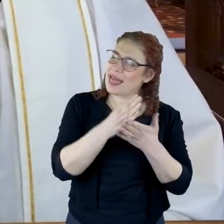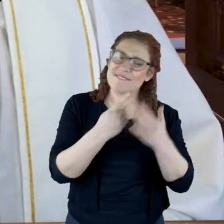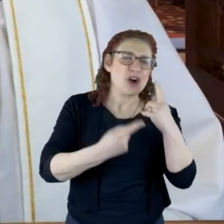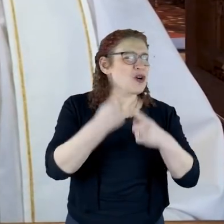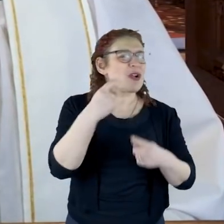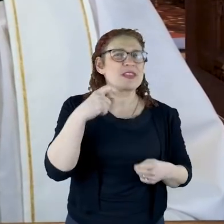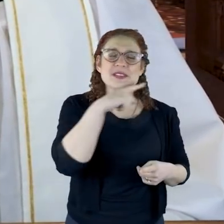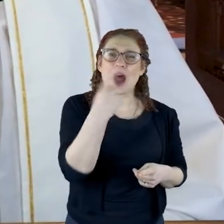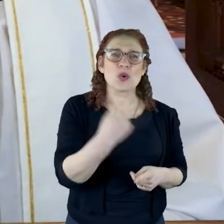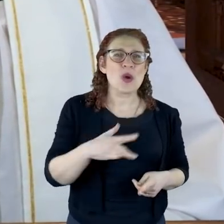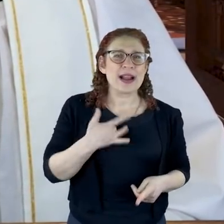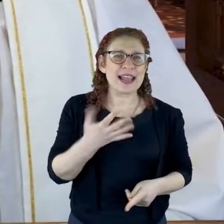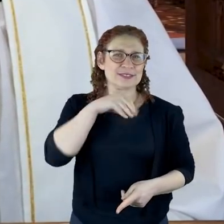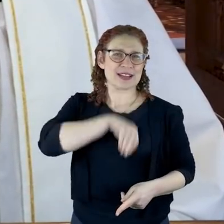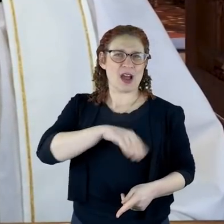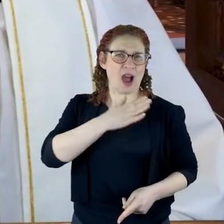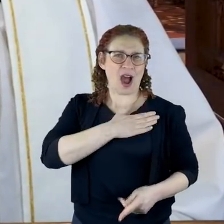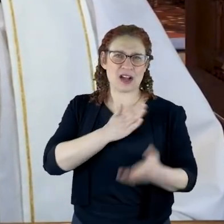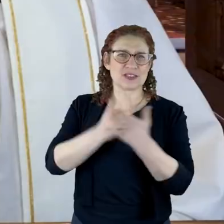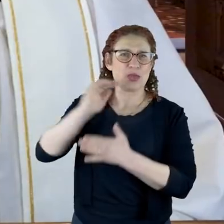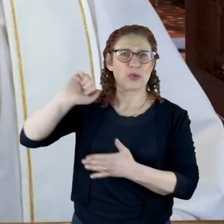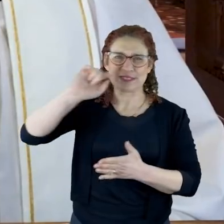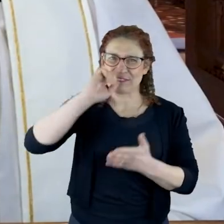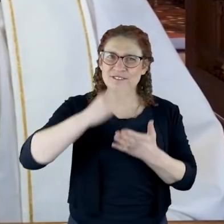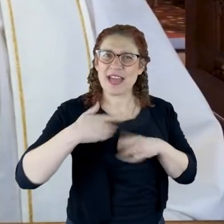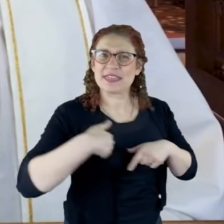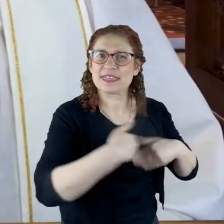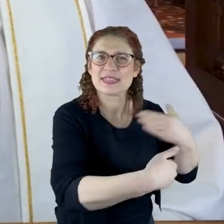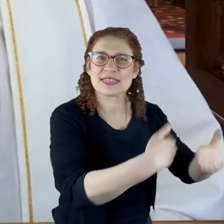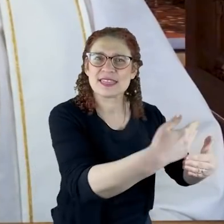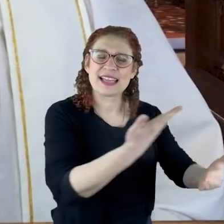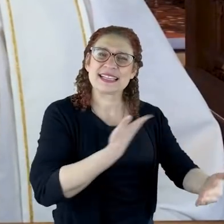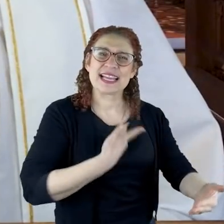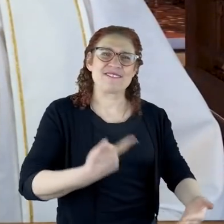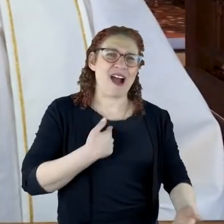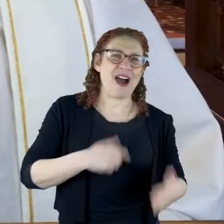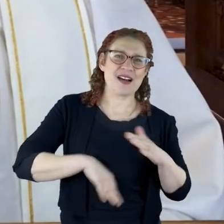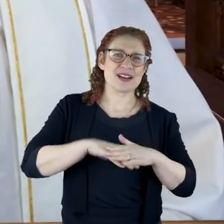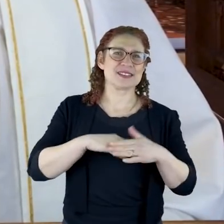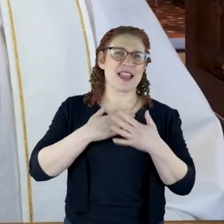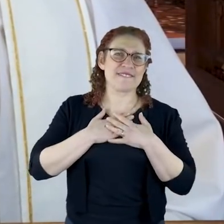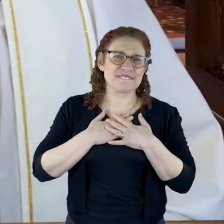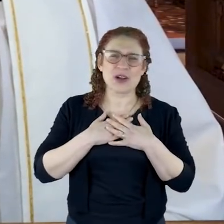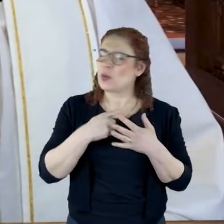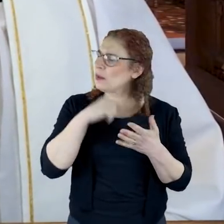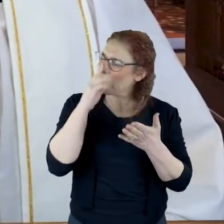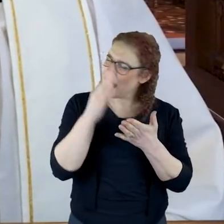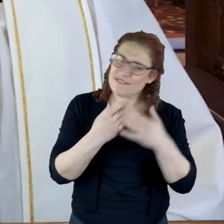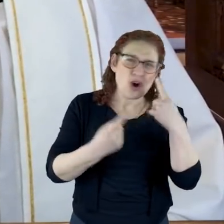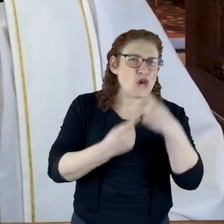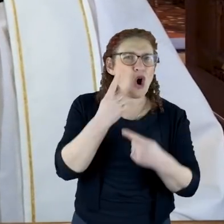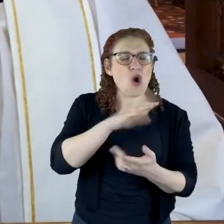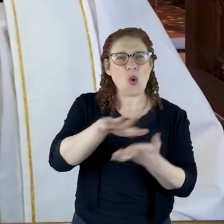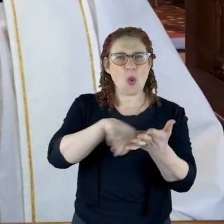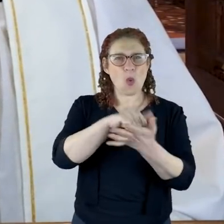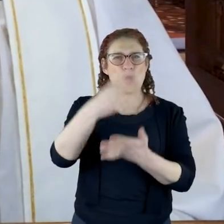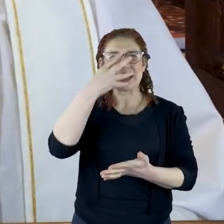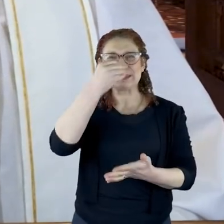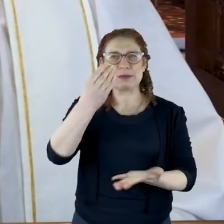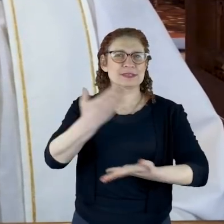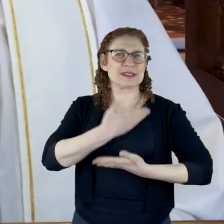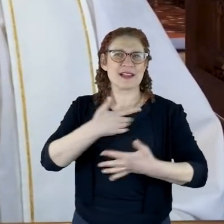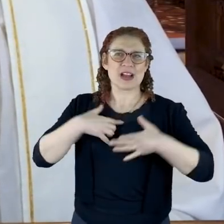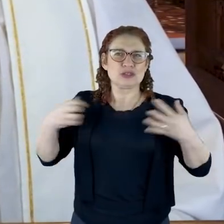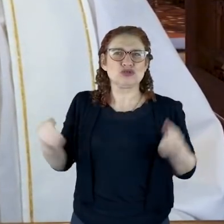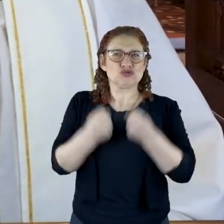Son, who lives in our hearts through faith and fills us with his love. We believe in God the Holy Spirit,